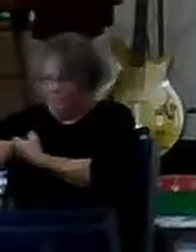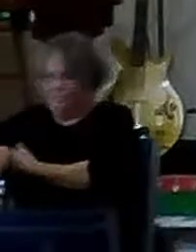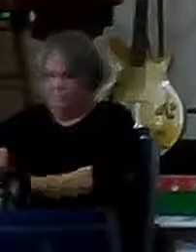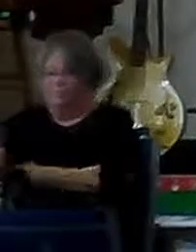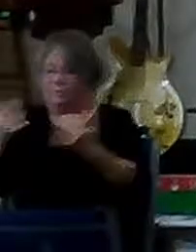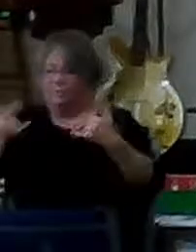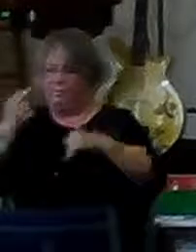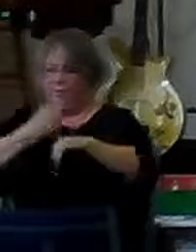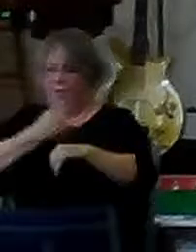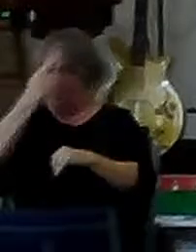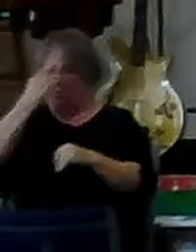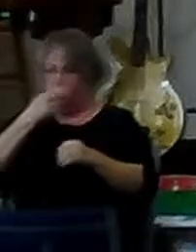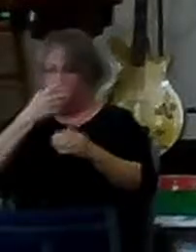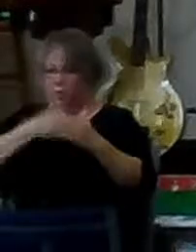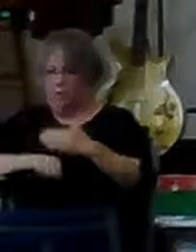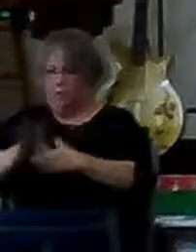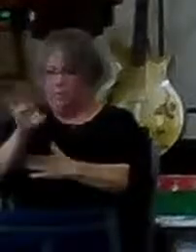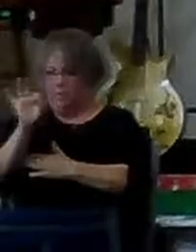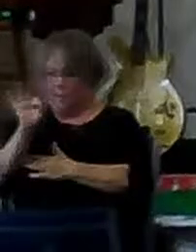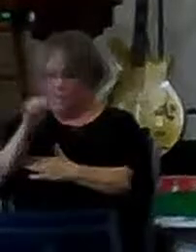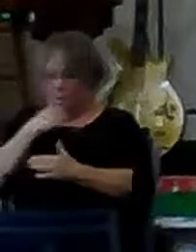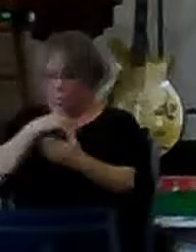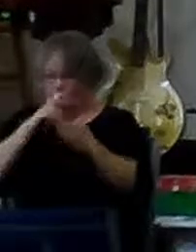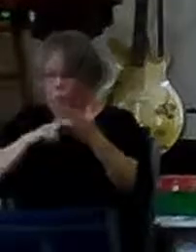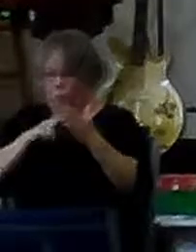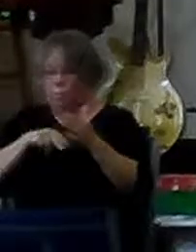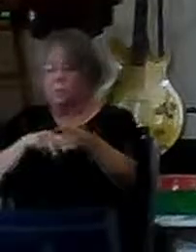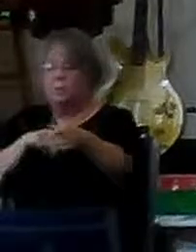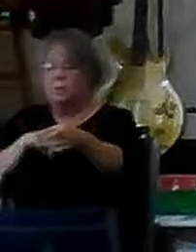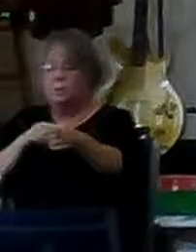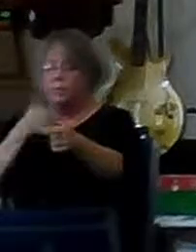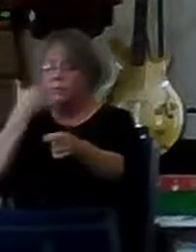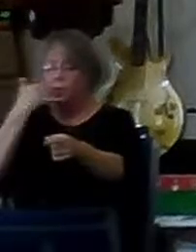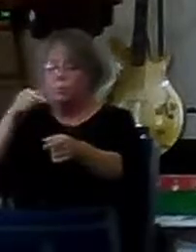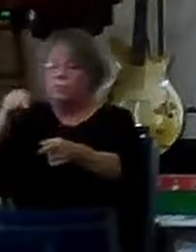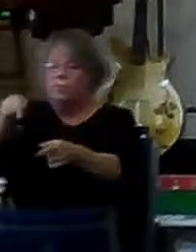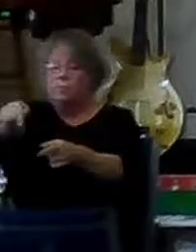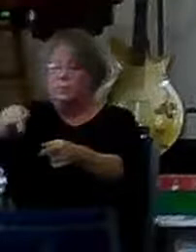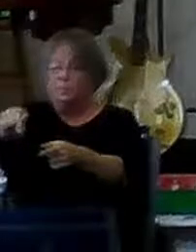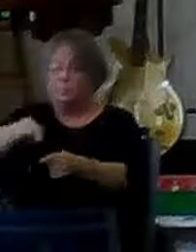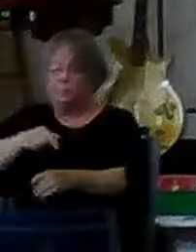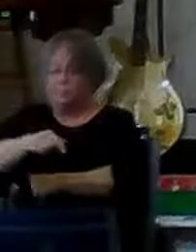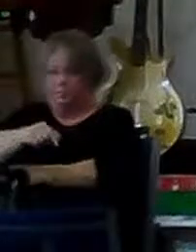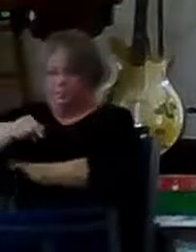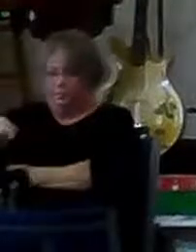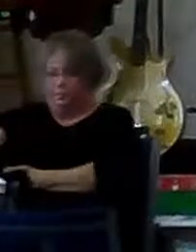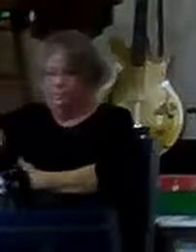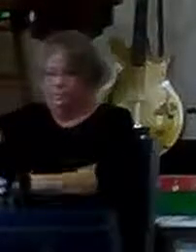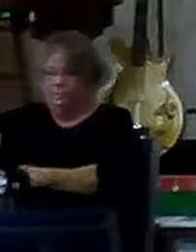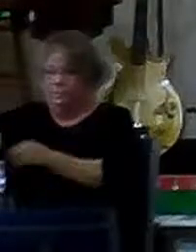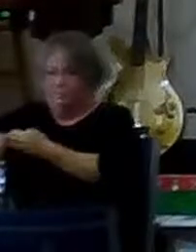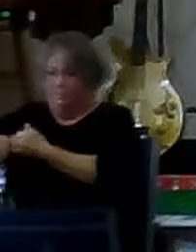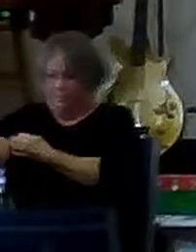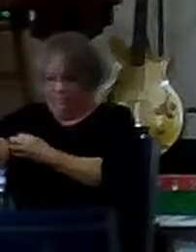And so I want to begin today by reading you the first five verses of this chapter.